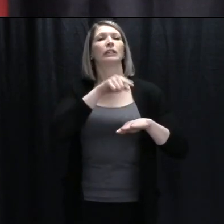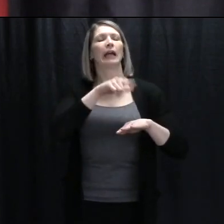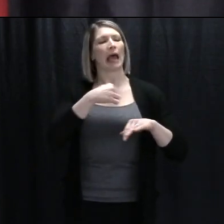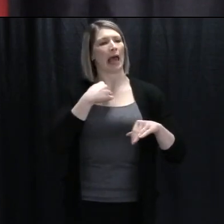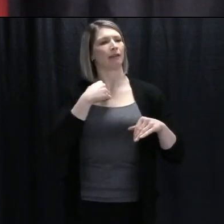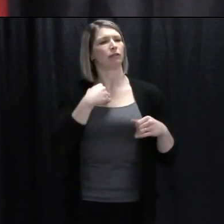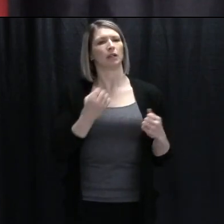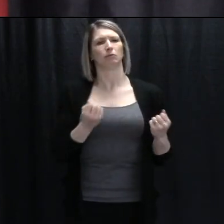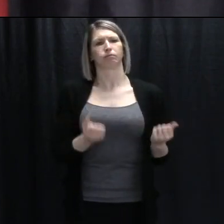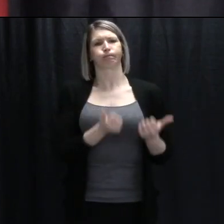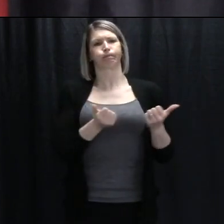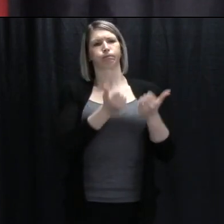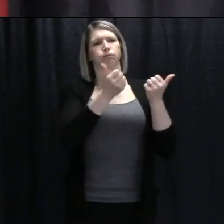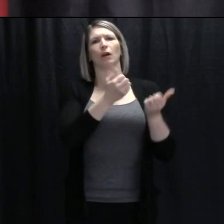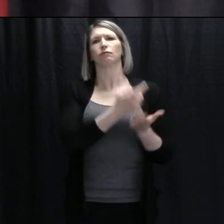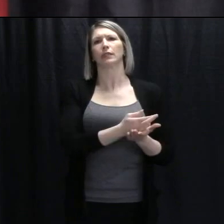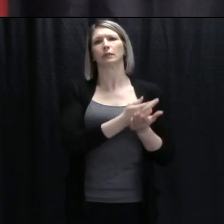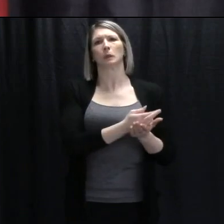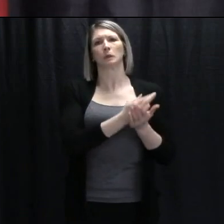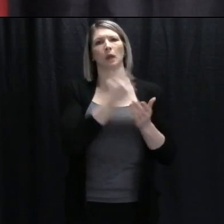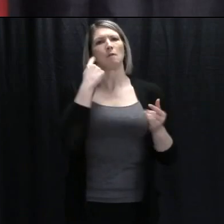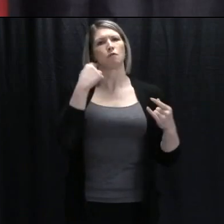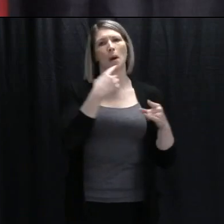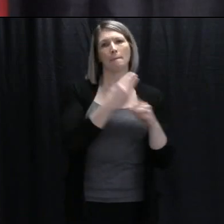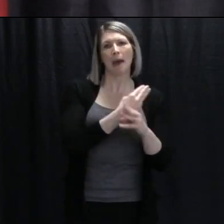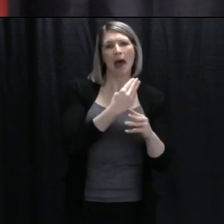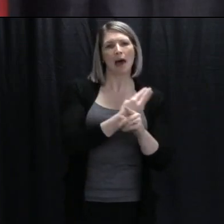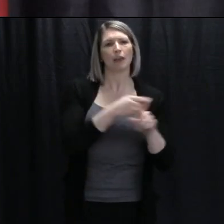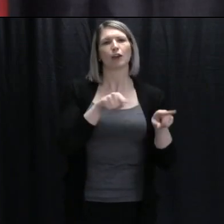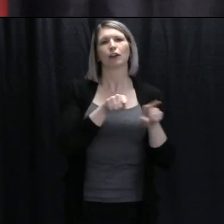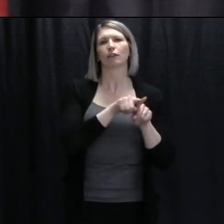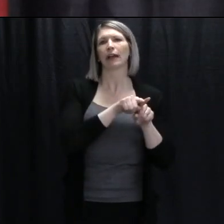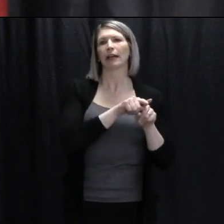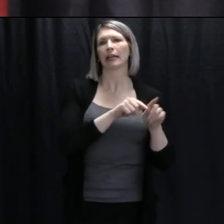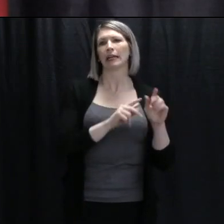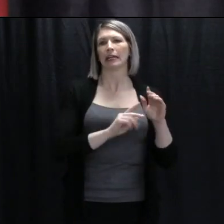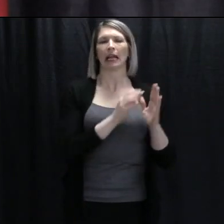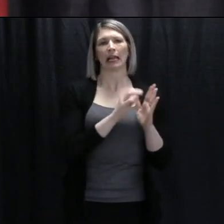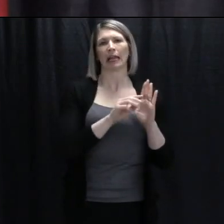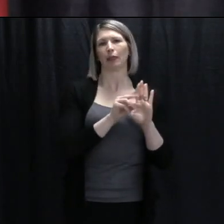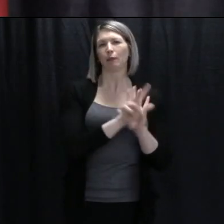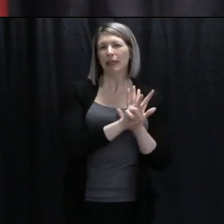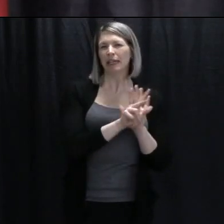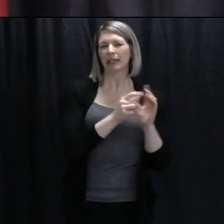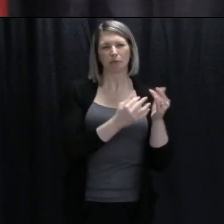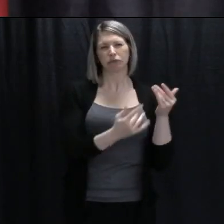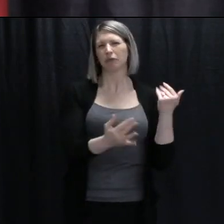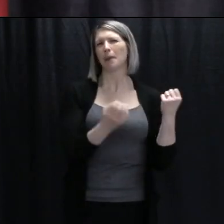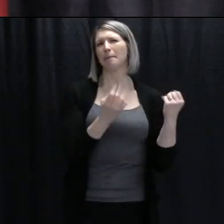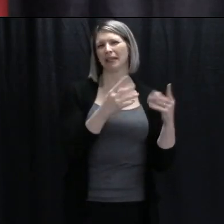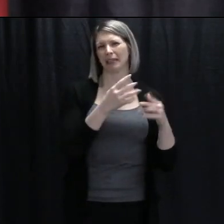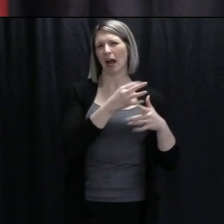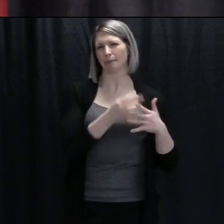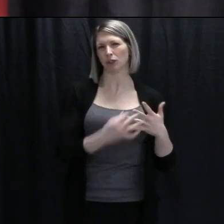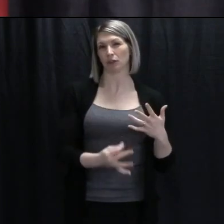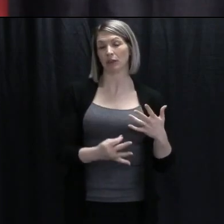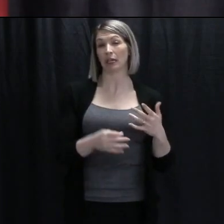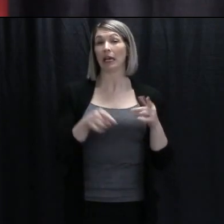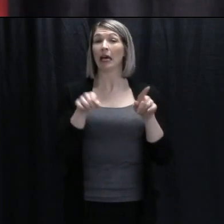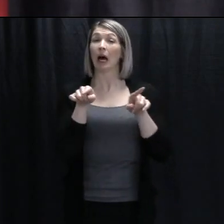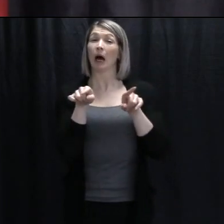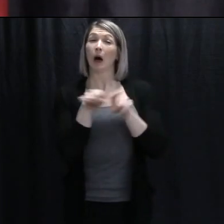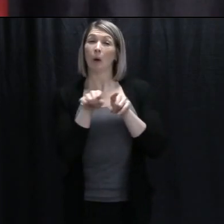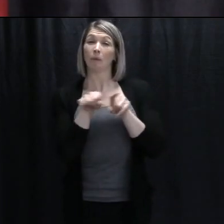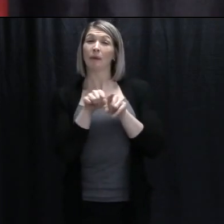level 3. Teachers will also connect with students through platforms such as Google Classroom and Google